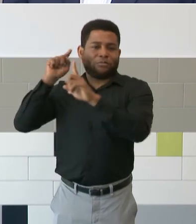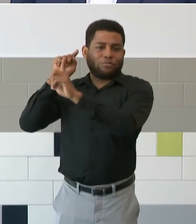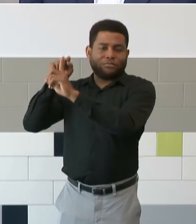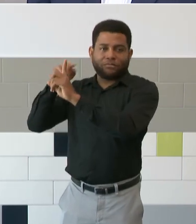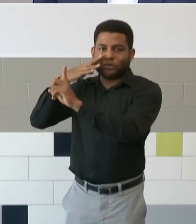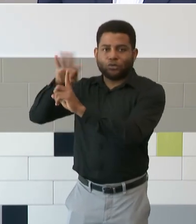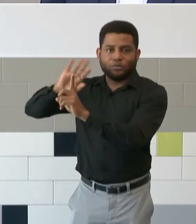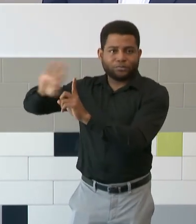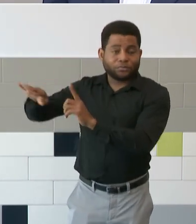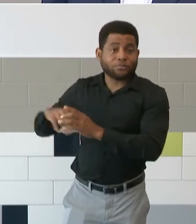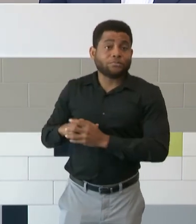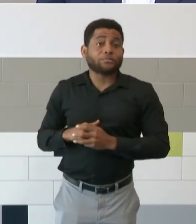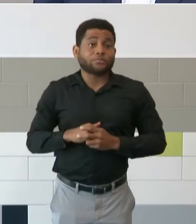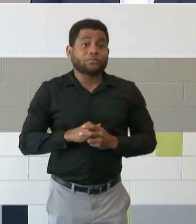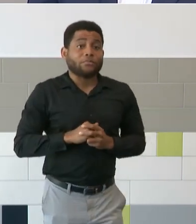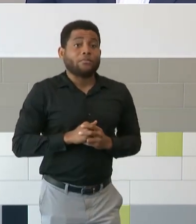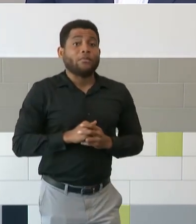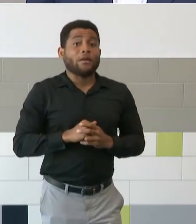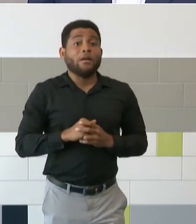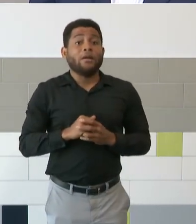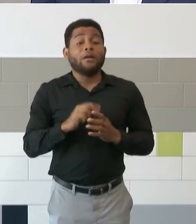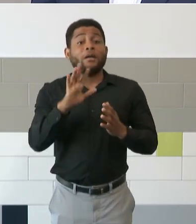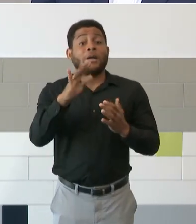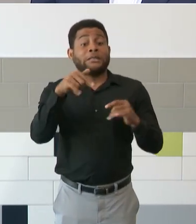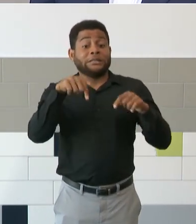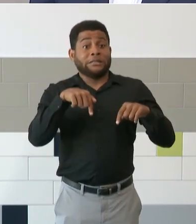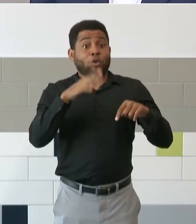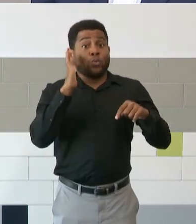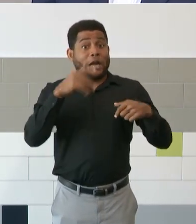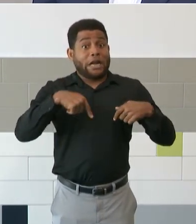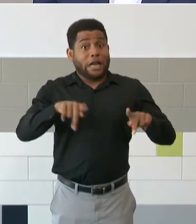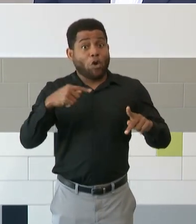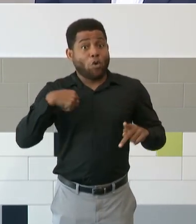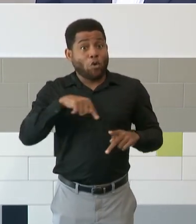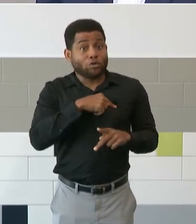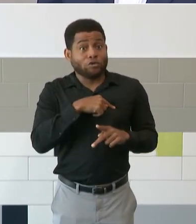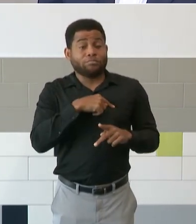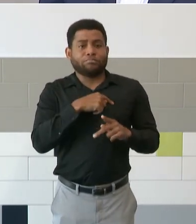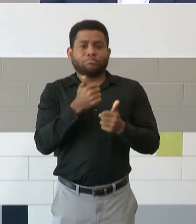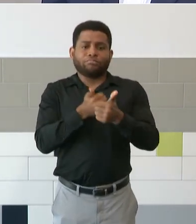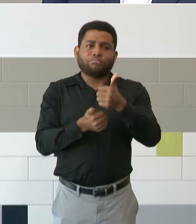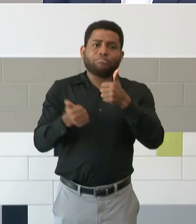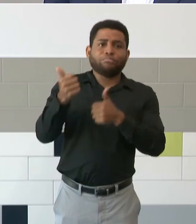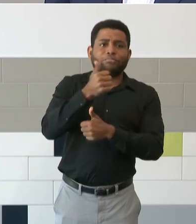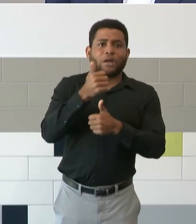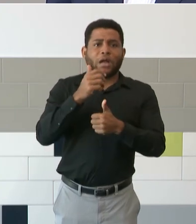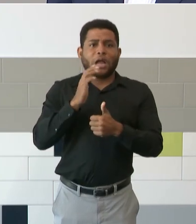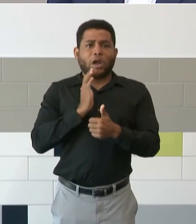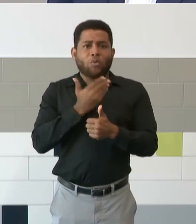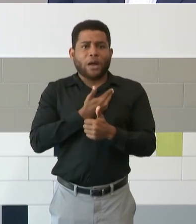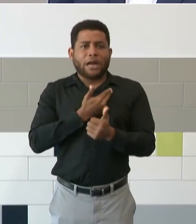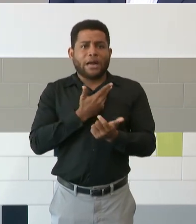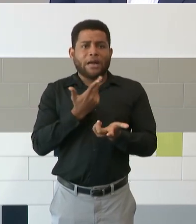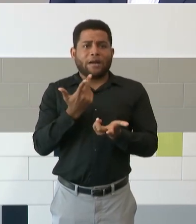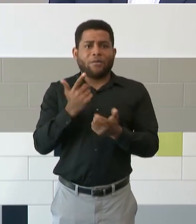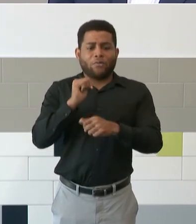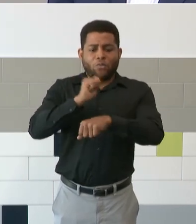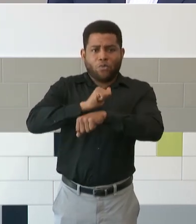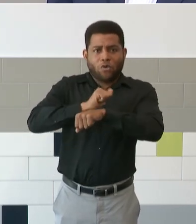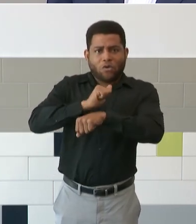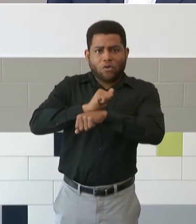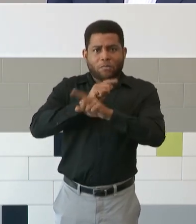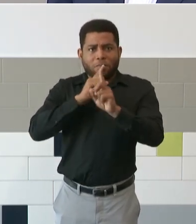with each of the principals, like Principal Neal, to prioritize those outstanding work orders. And this summer, we expect to close out